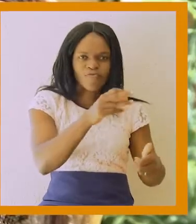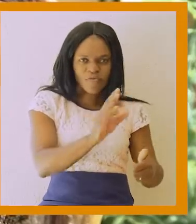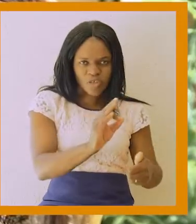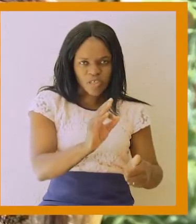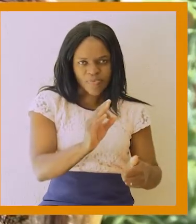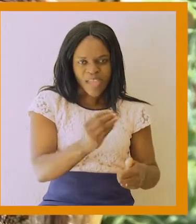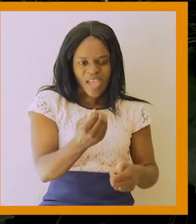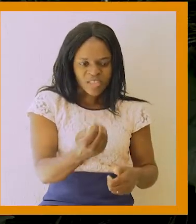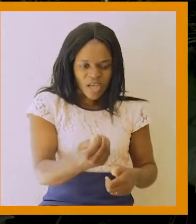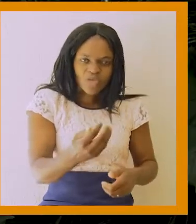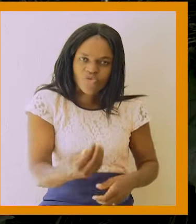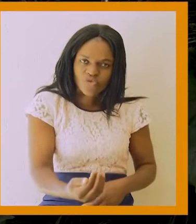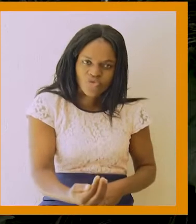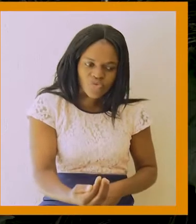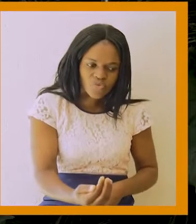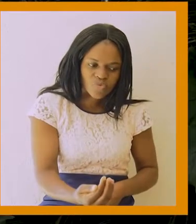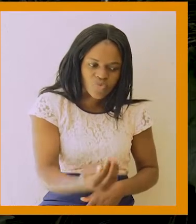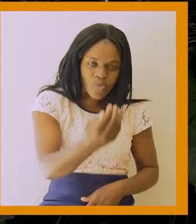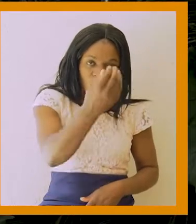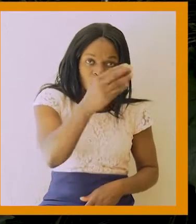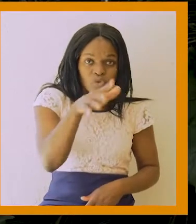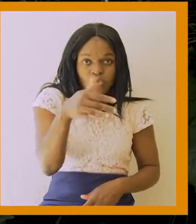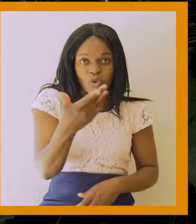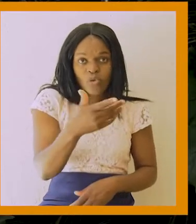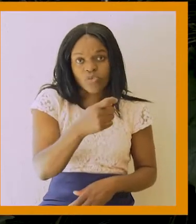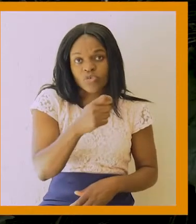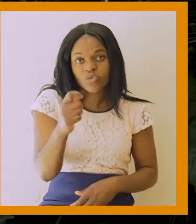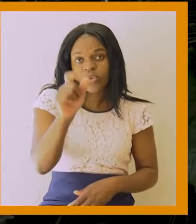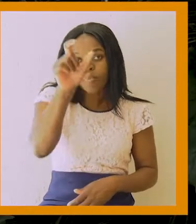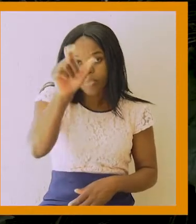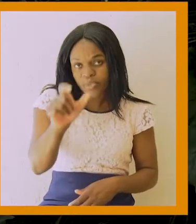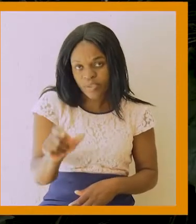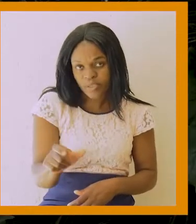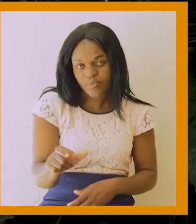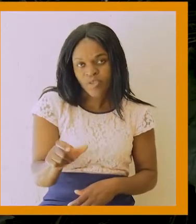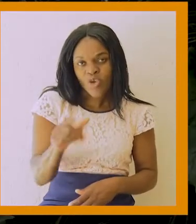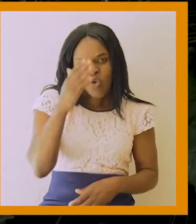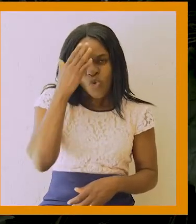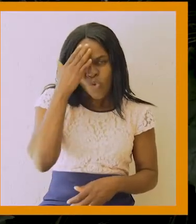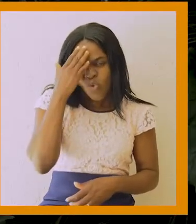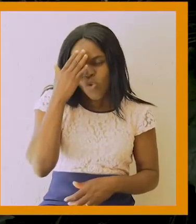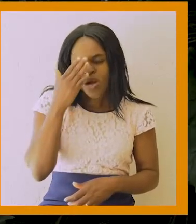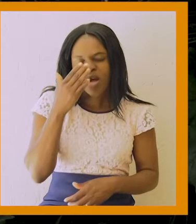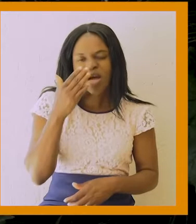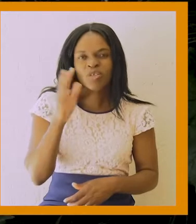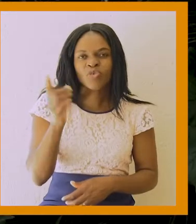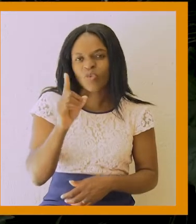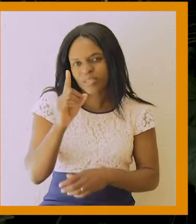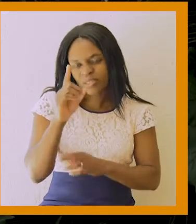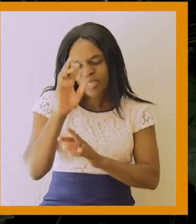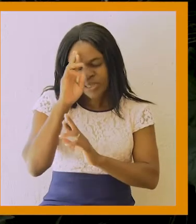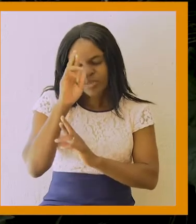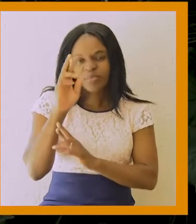a person who is not a perpetrator or who will not disrespect